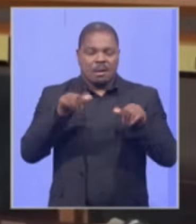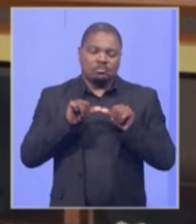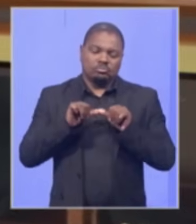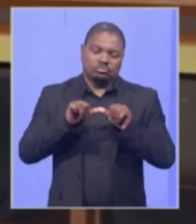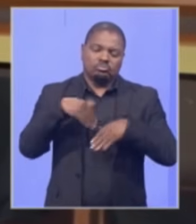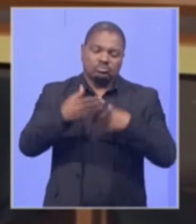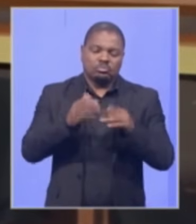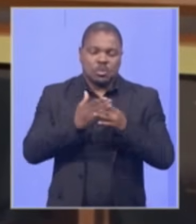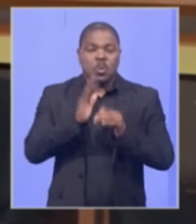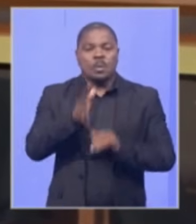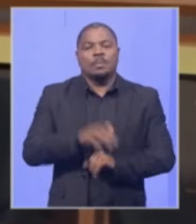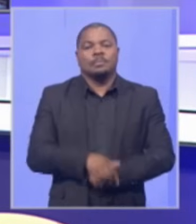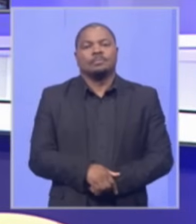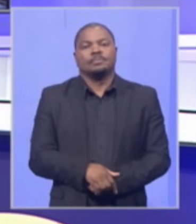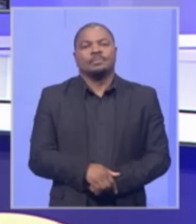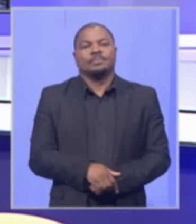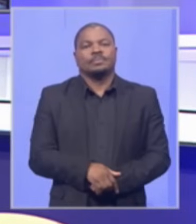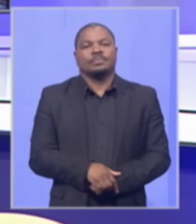pele.